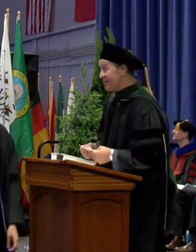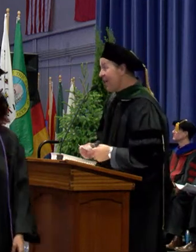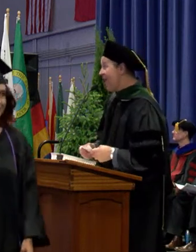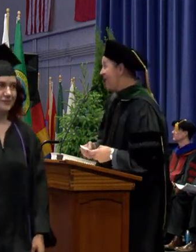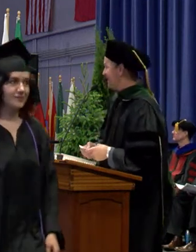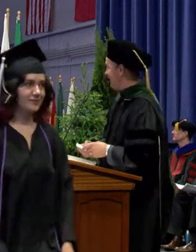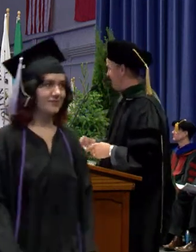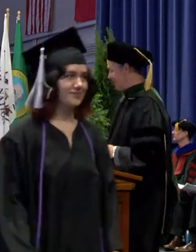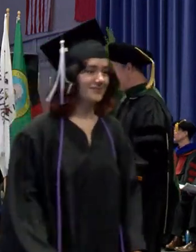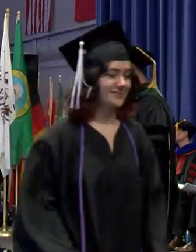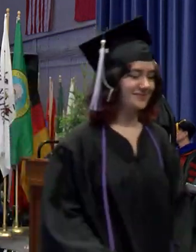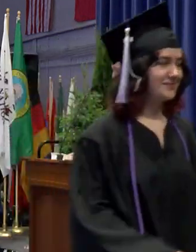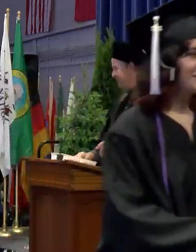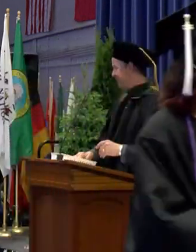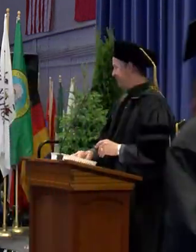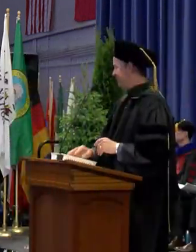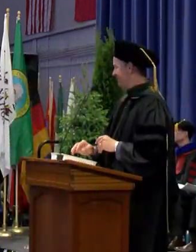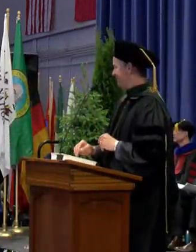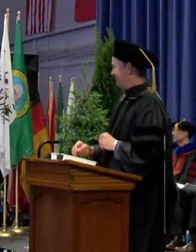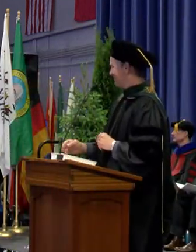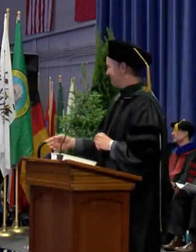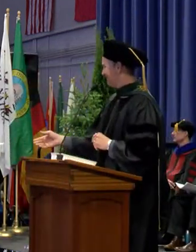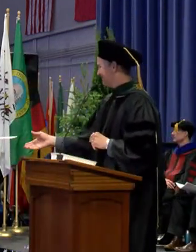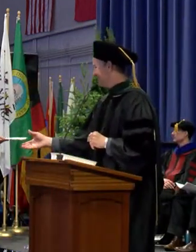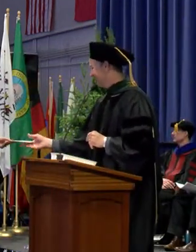Isabella Millican.